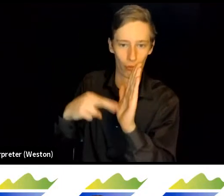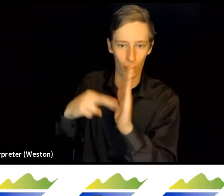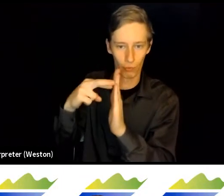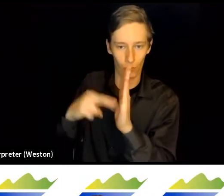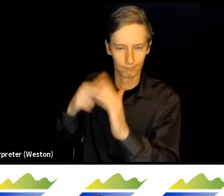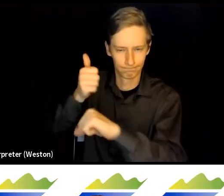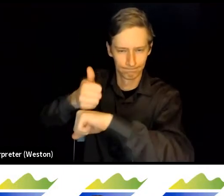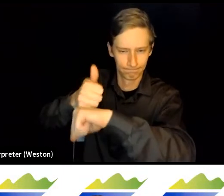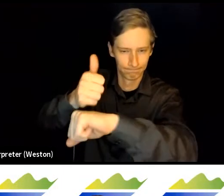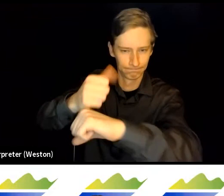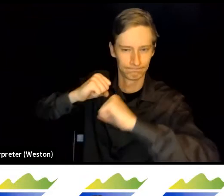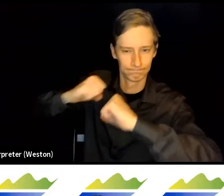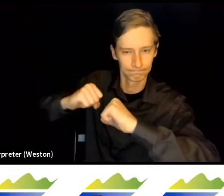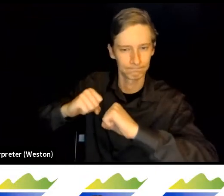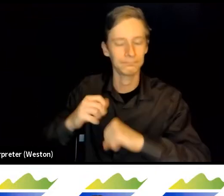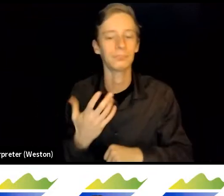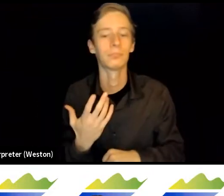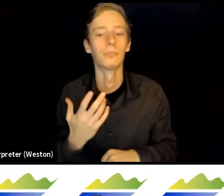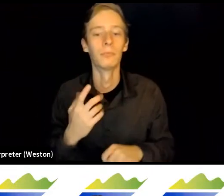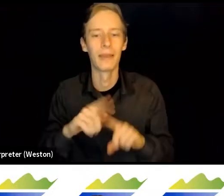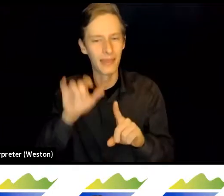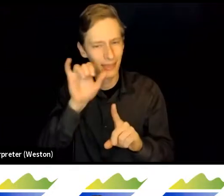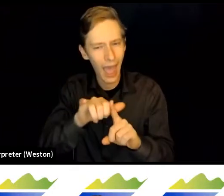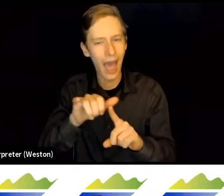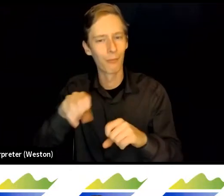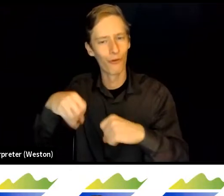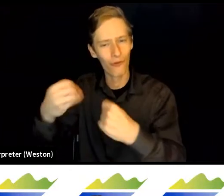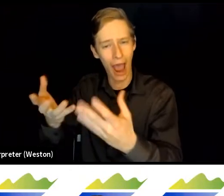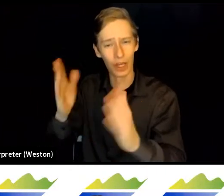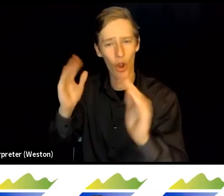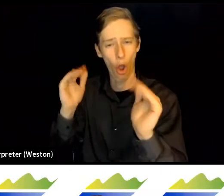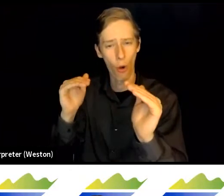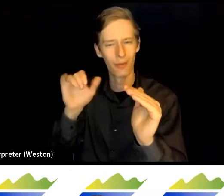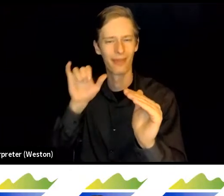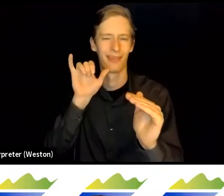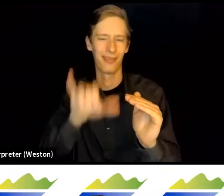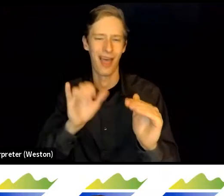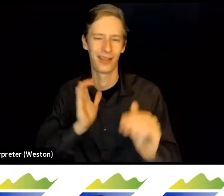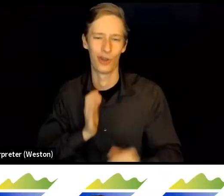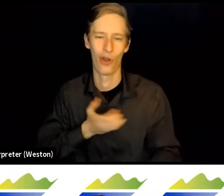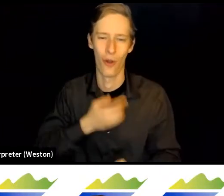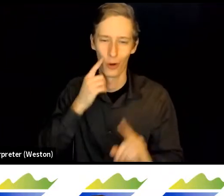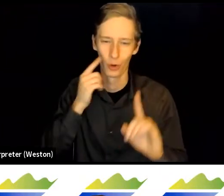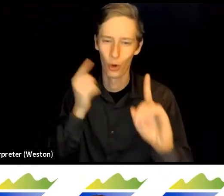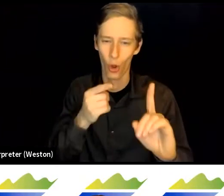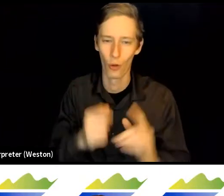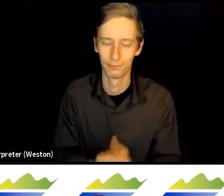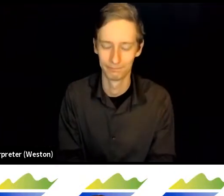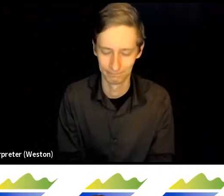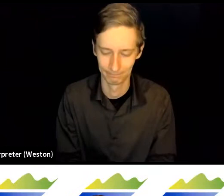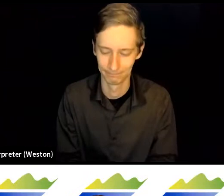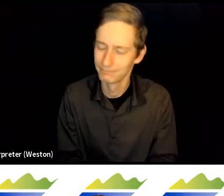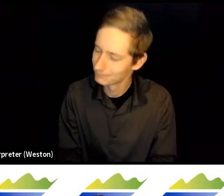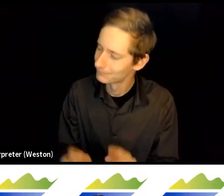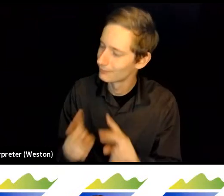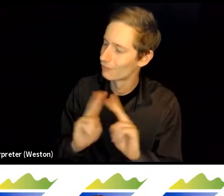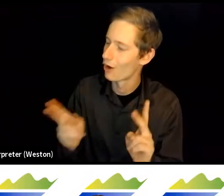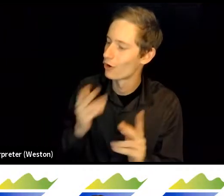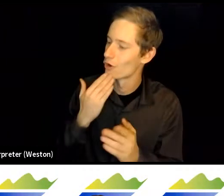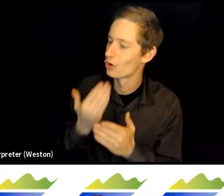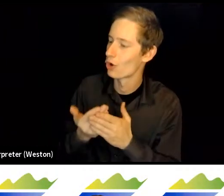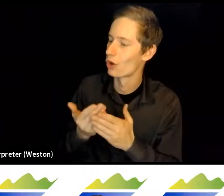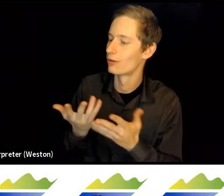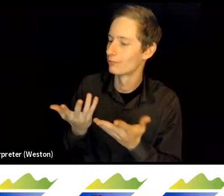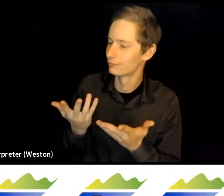what our business is about, is providing hope to people. Very good overview of current state of things with mental